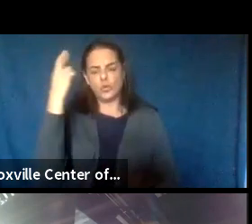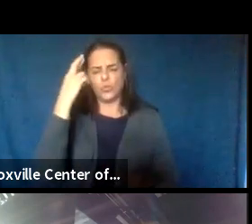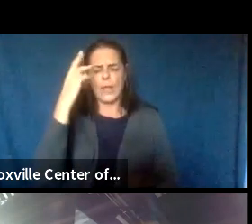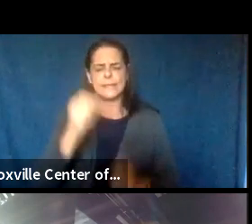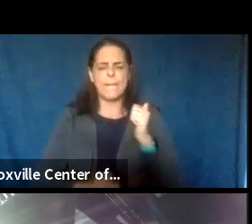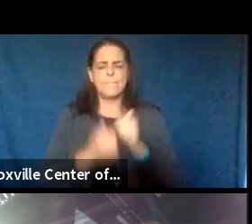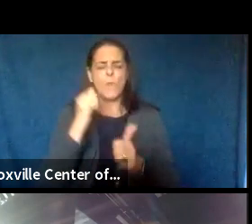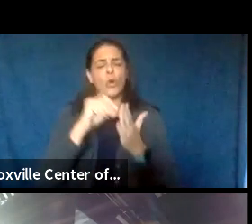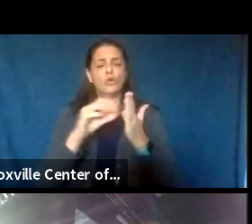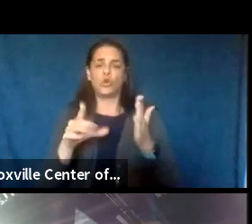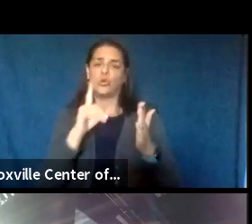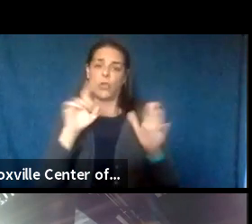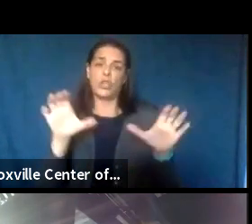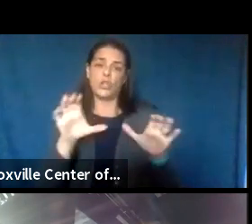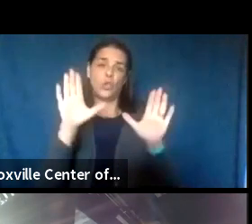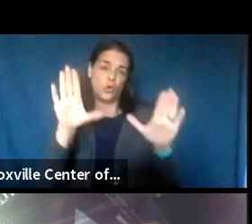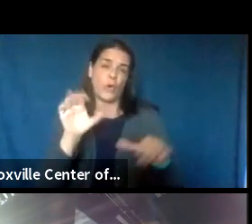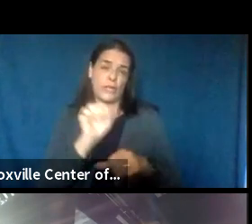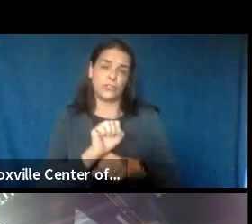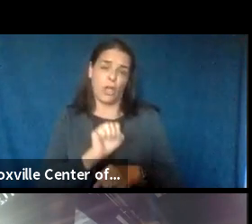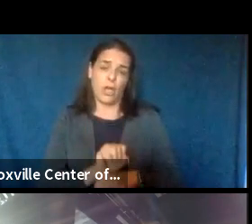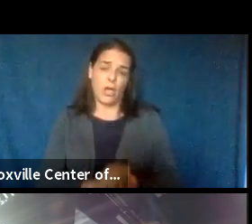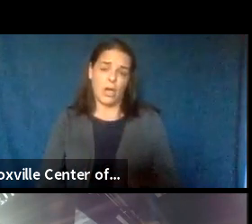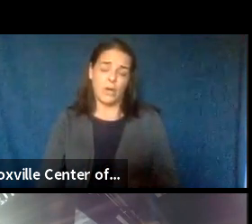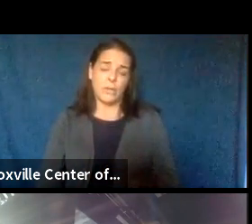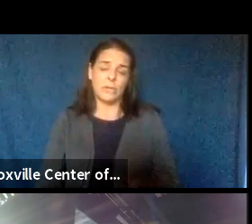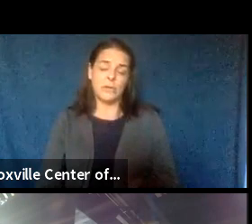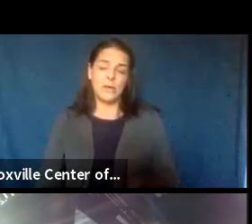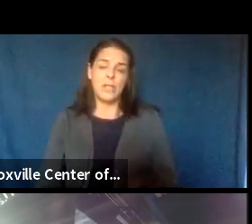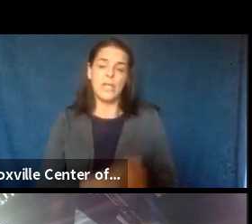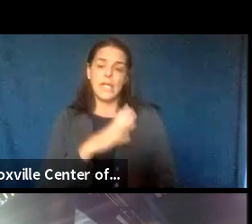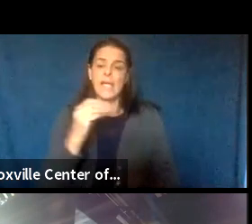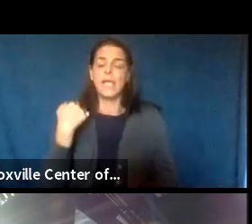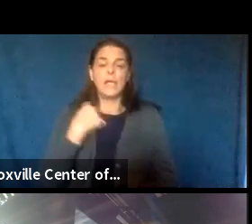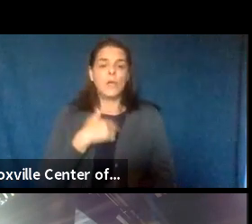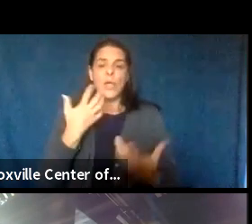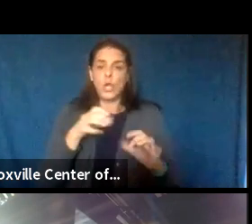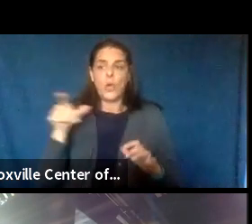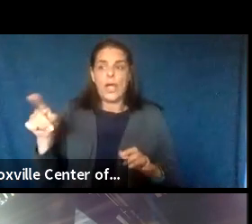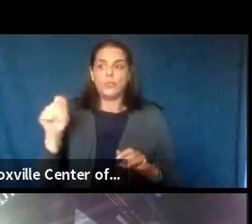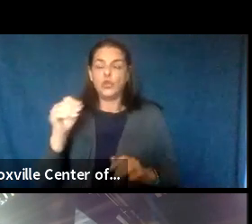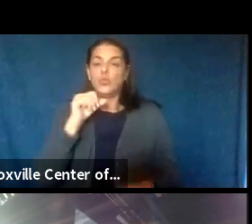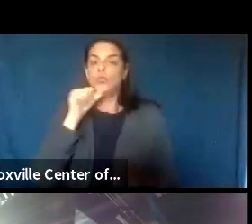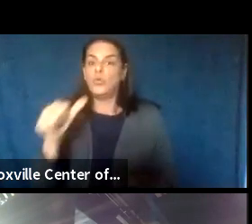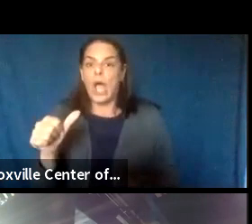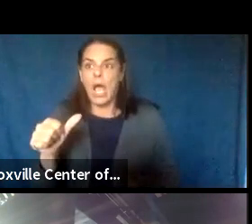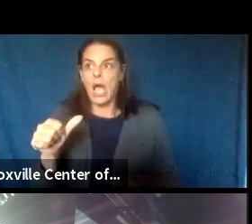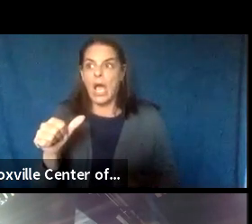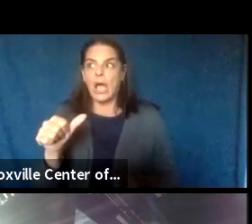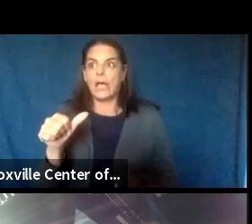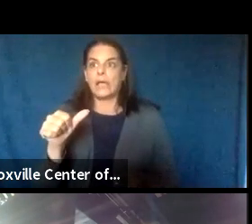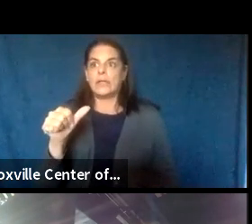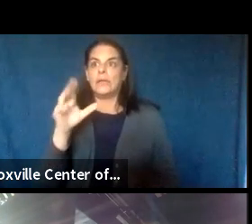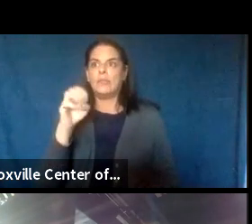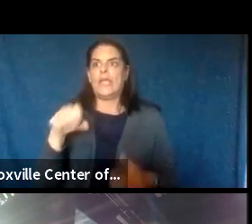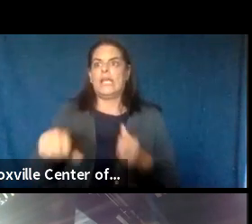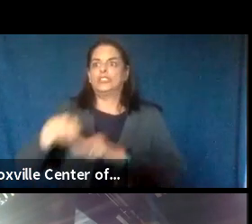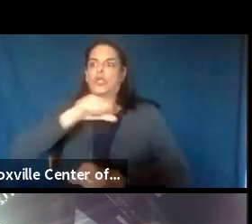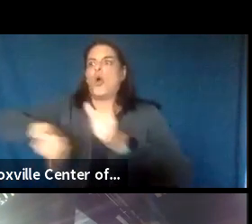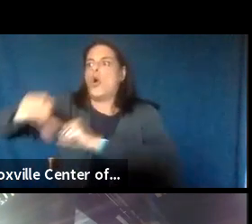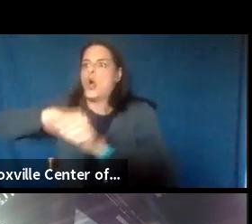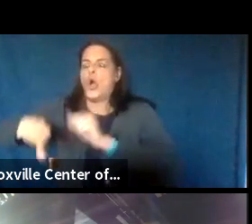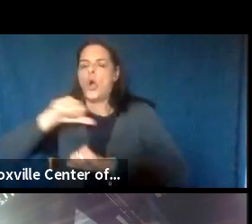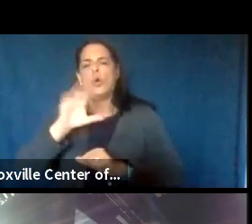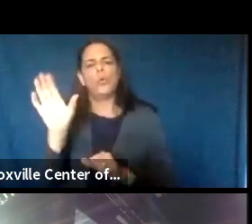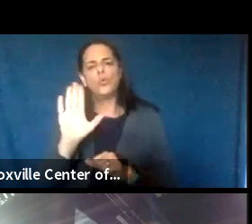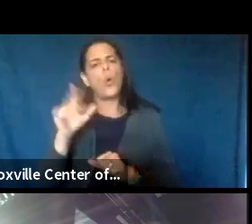a great job, I just want to say. And we don't want them to not be social animals. We don't want that. We just want them to do it